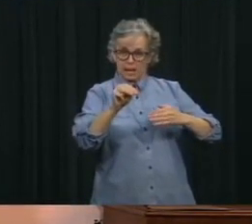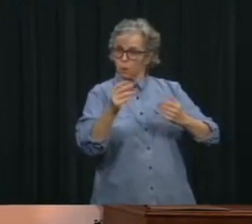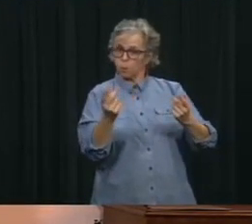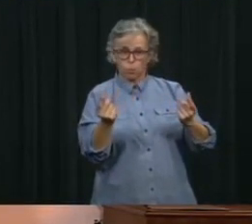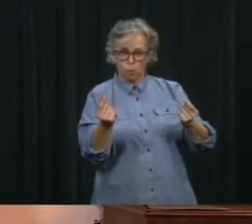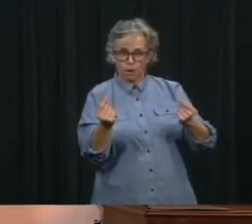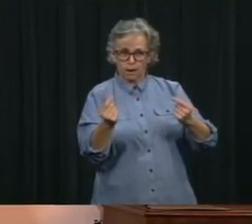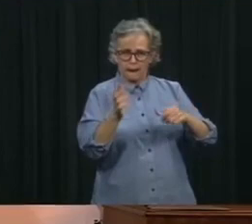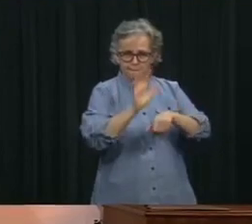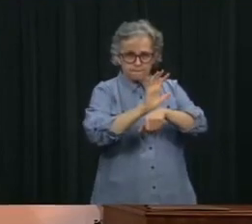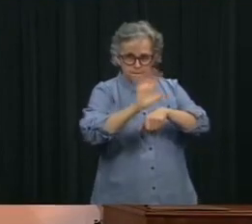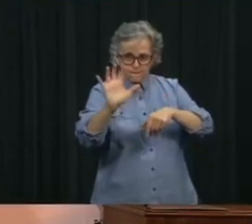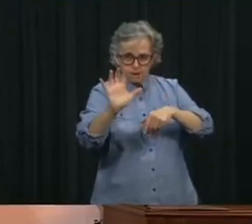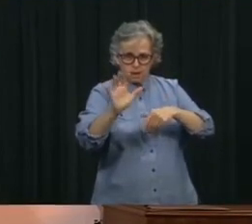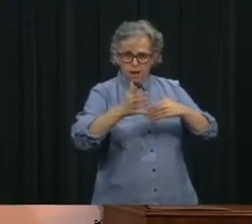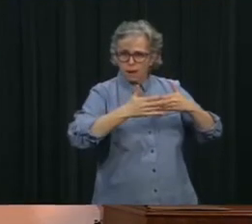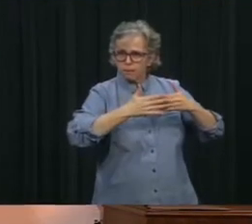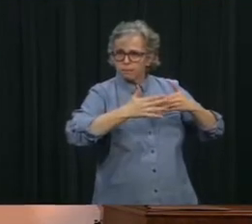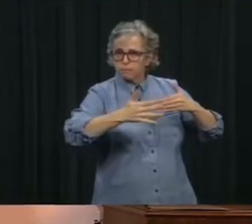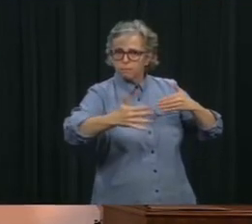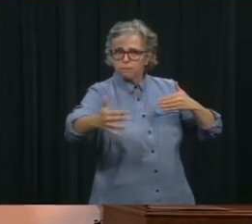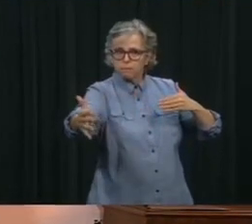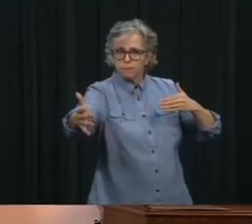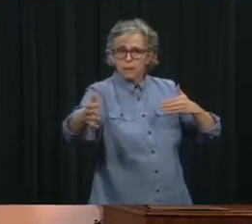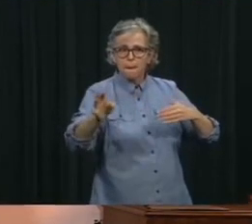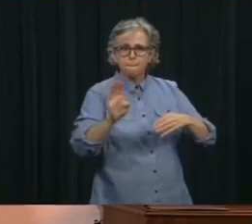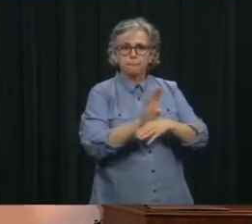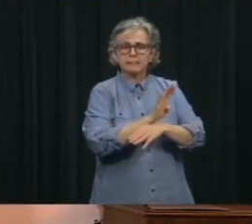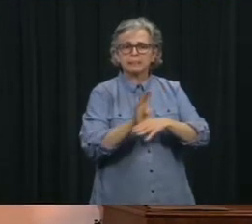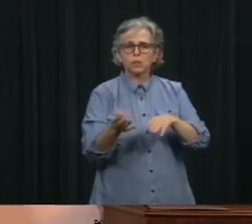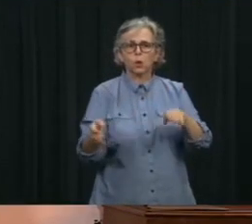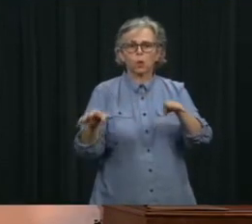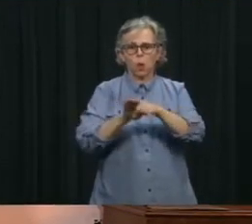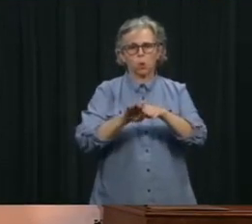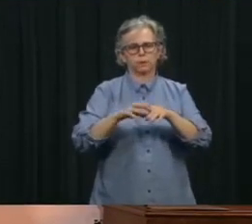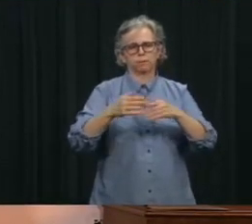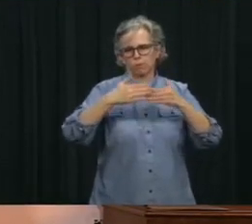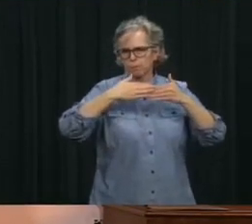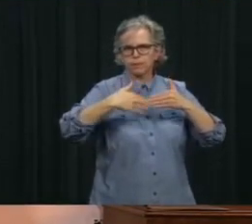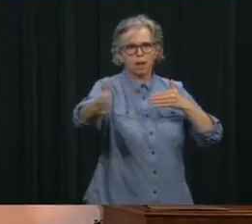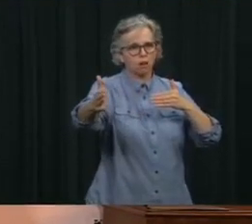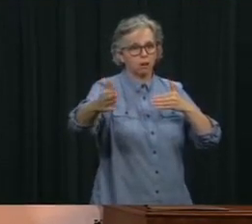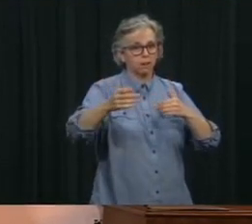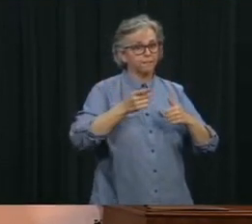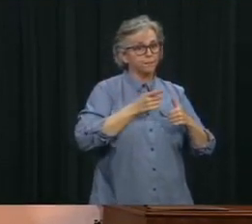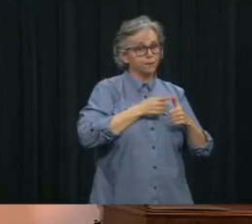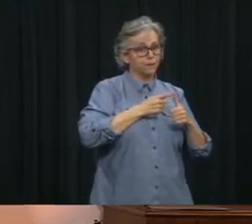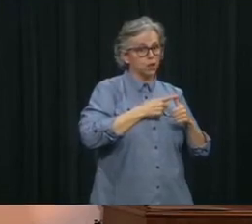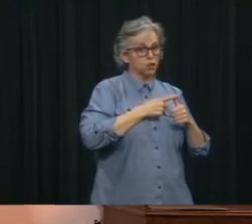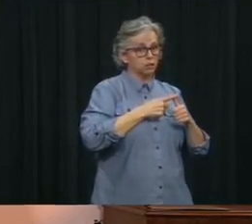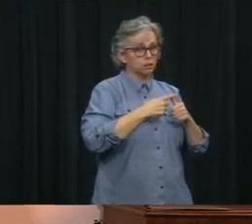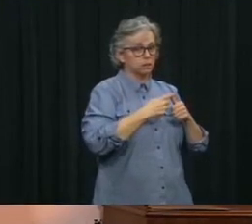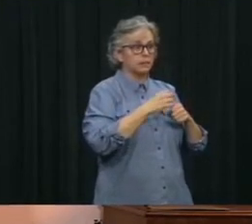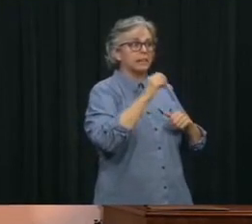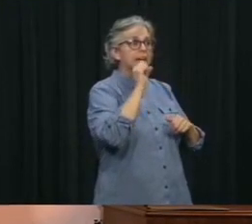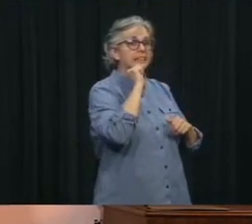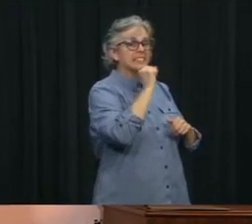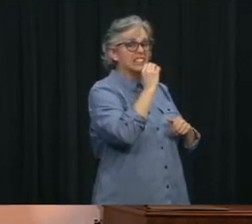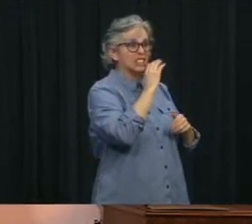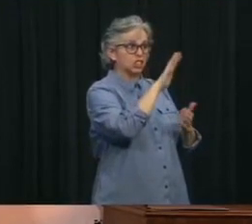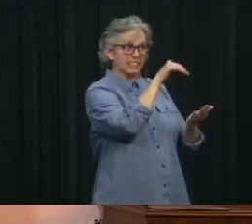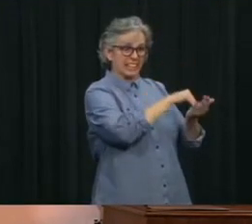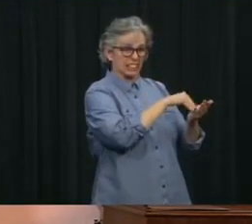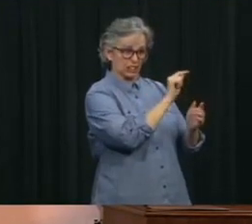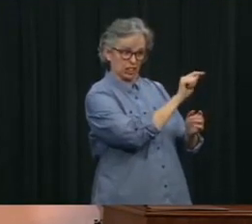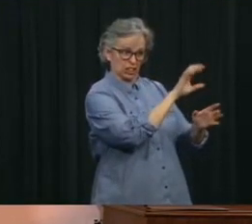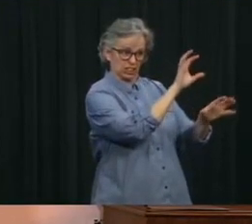business on Monday. First of all, this affects our senior citizen centers that are really